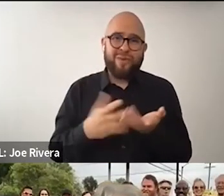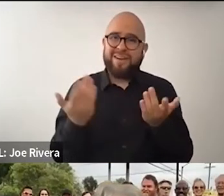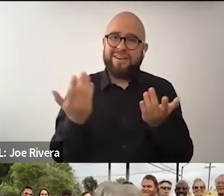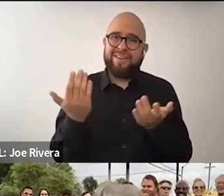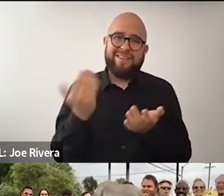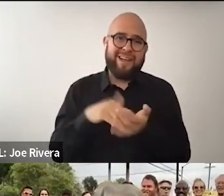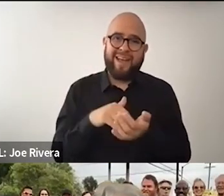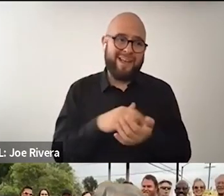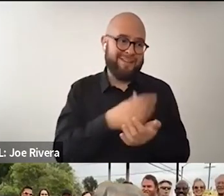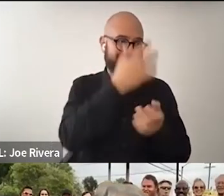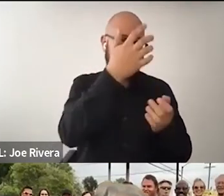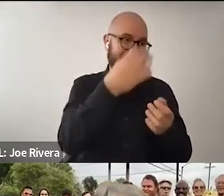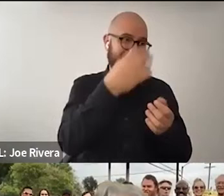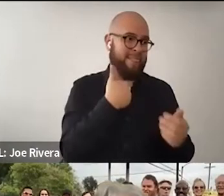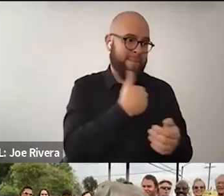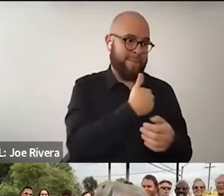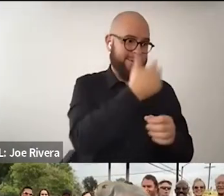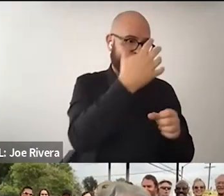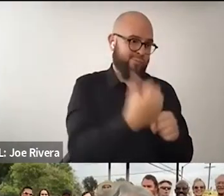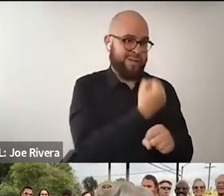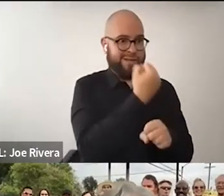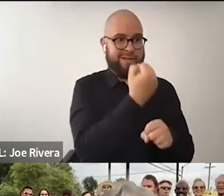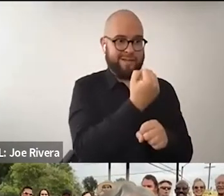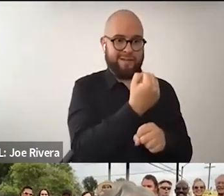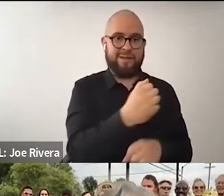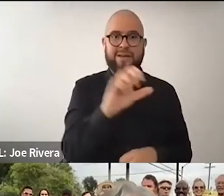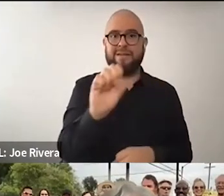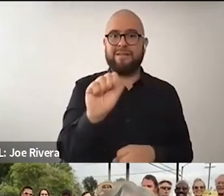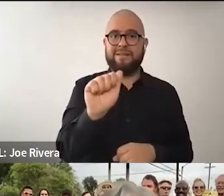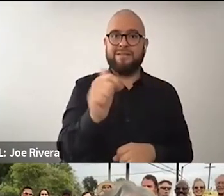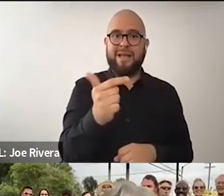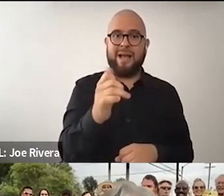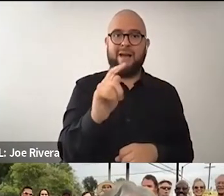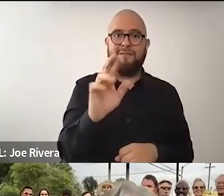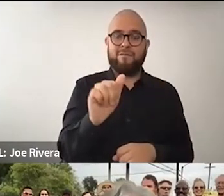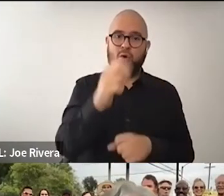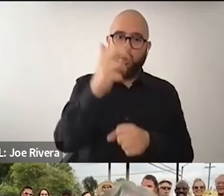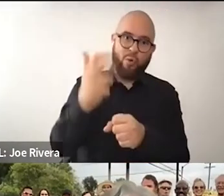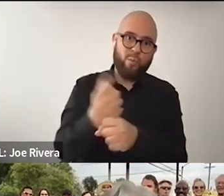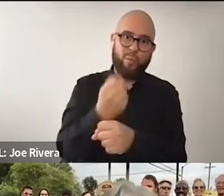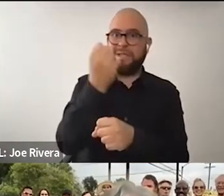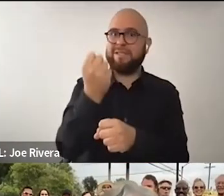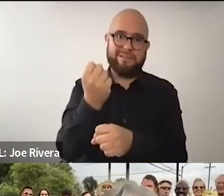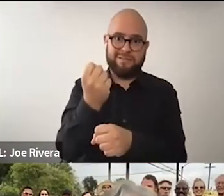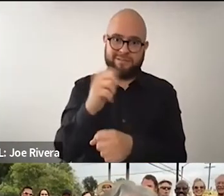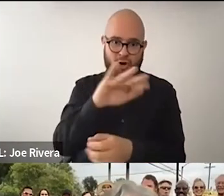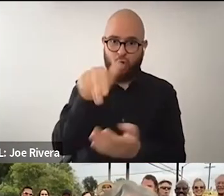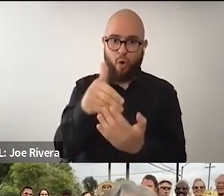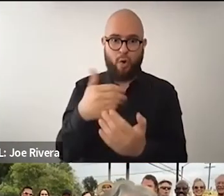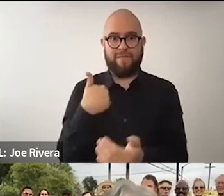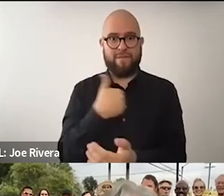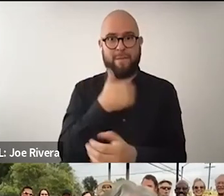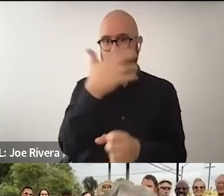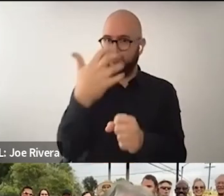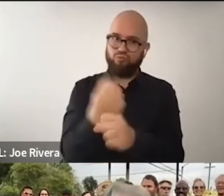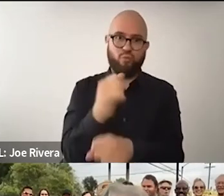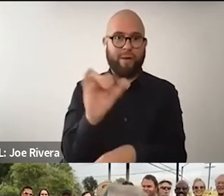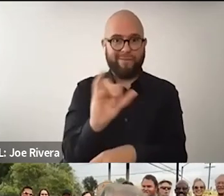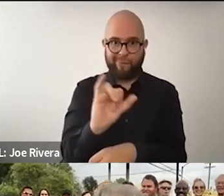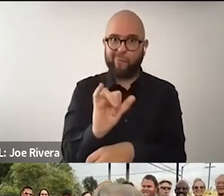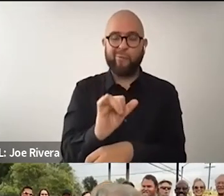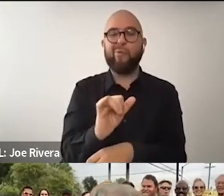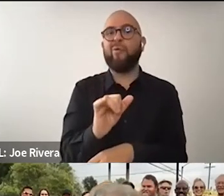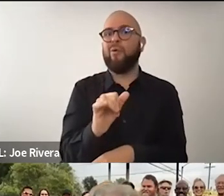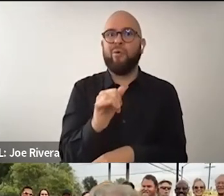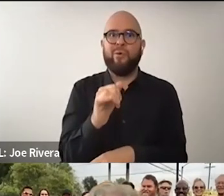win, SAG-AFTRA wins, and all of the members of SAG-AFTRA win too, because every dollar that comes in